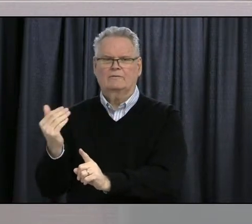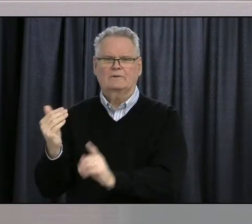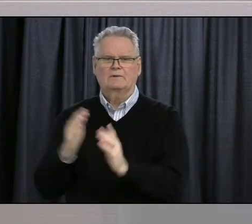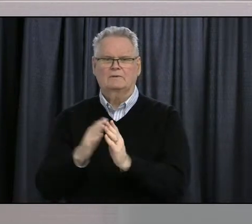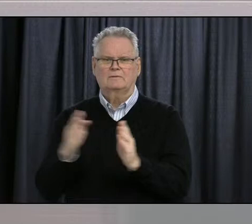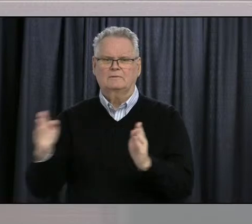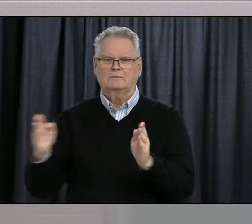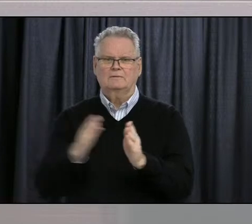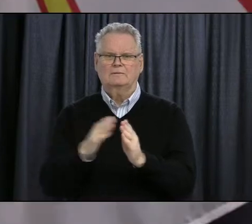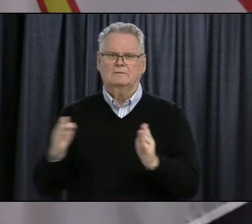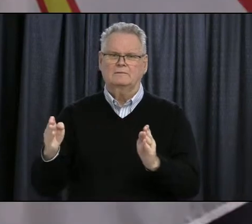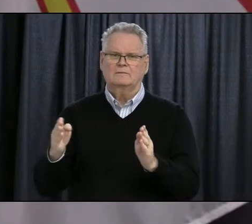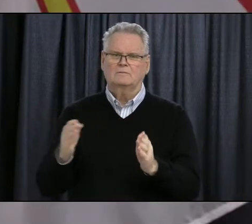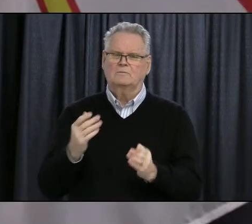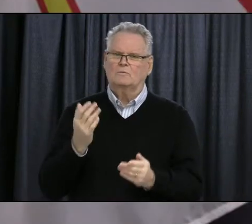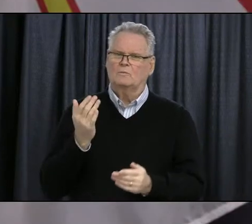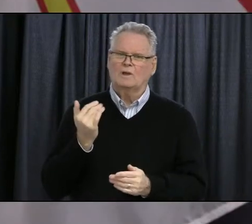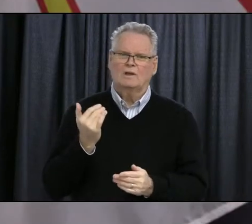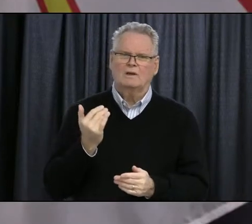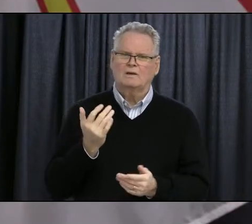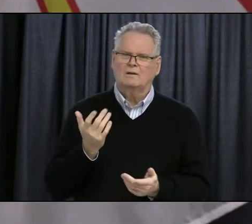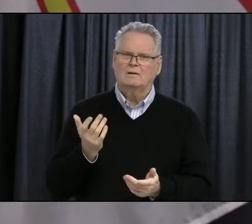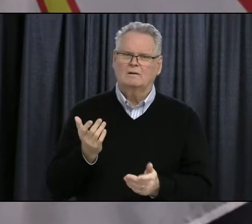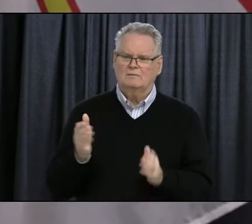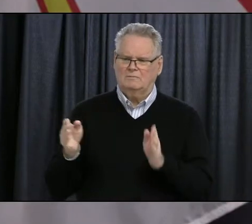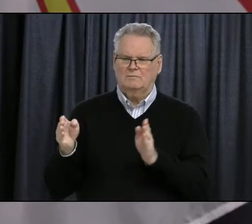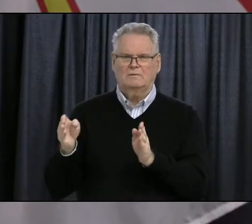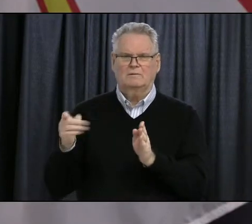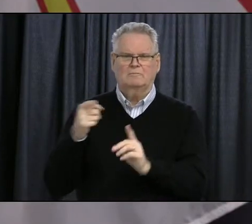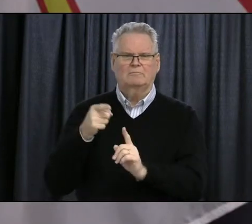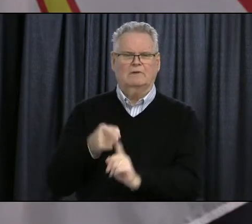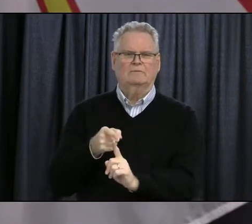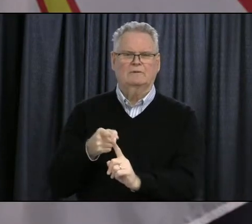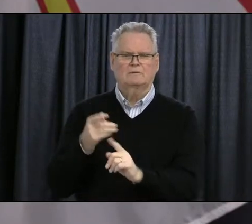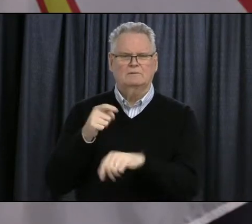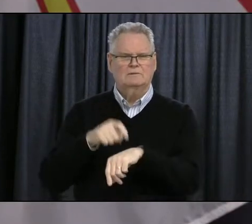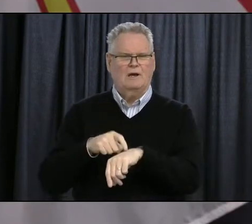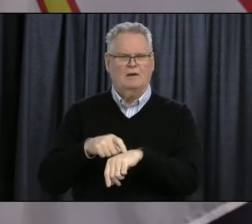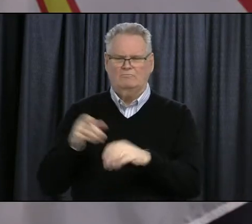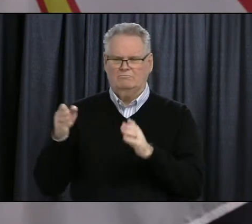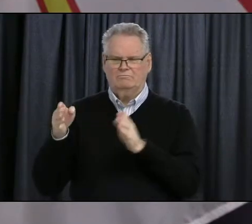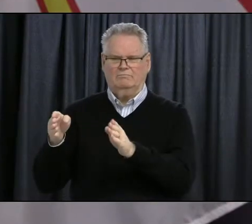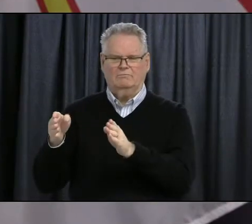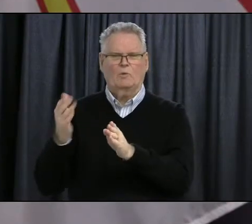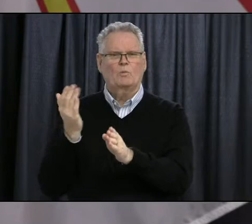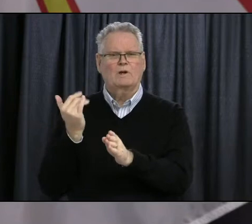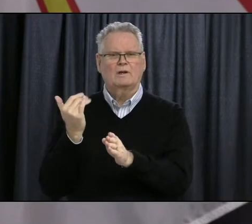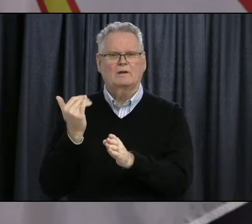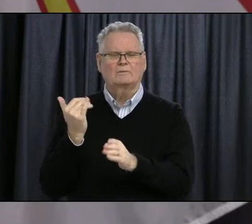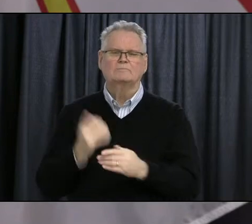incubation period would be anyway? So it had to do with